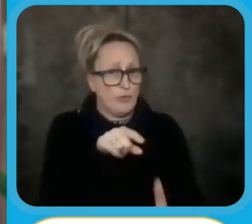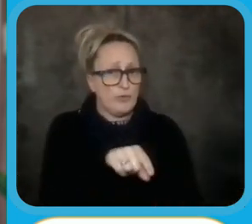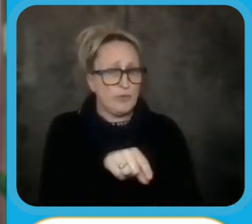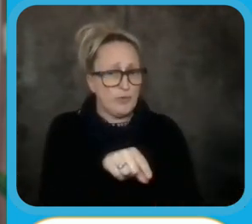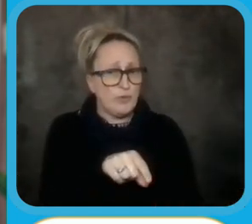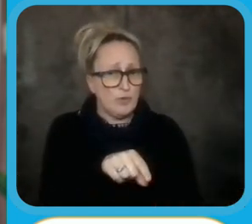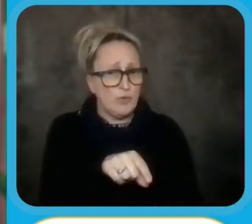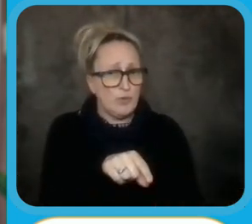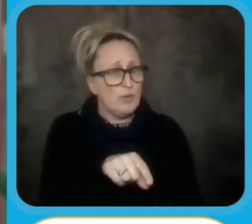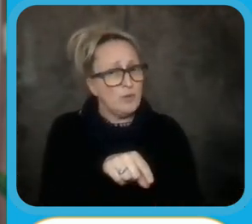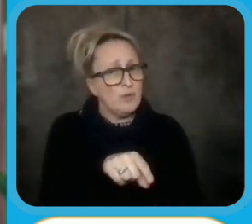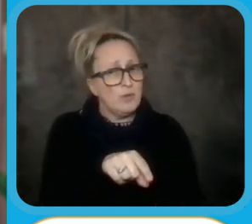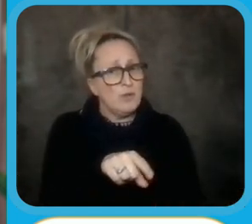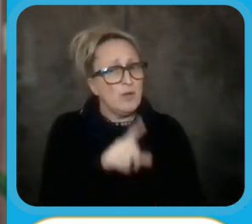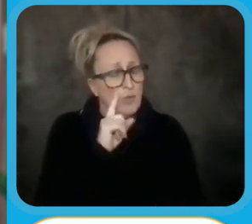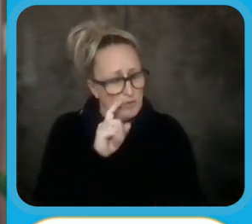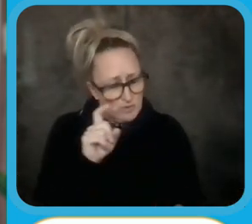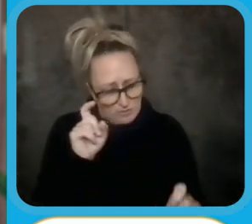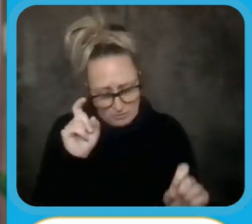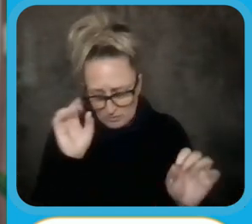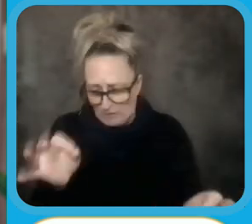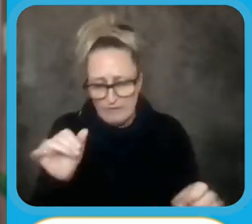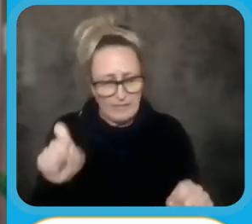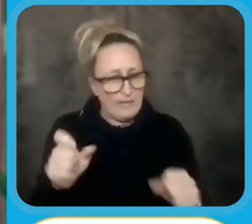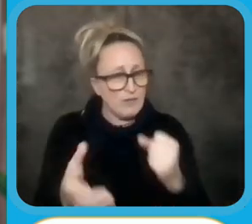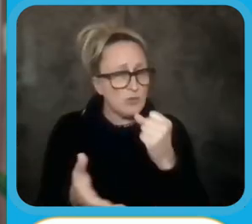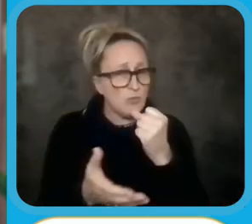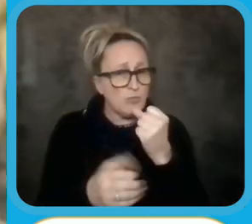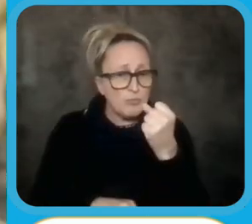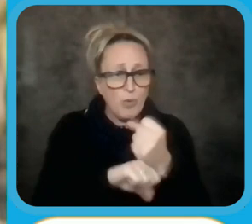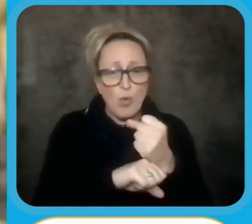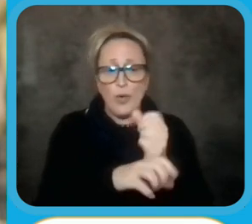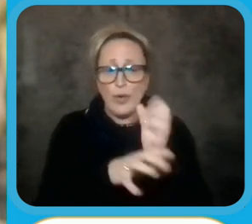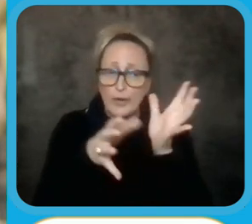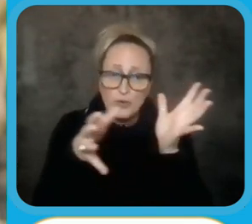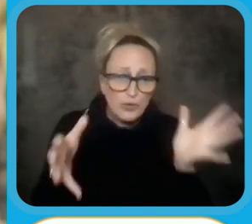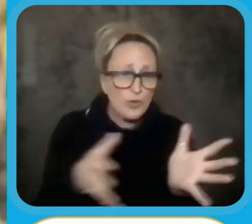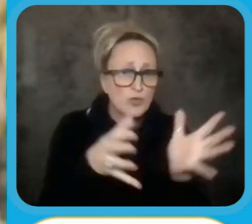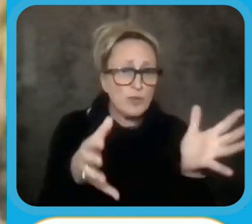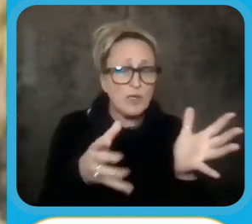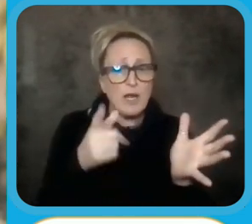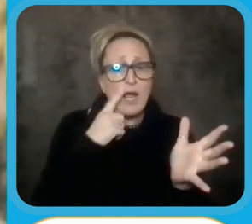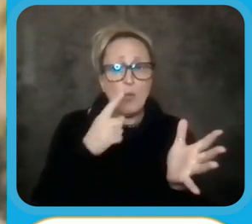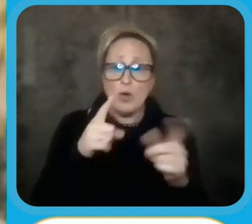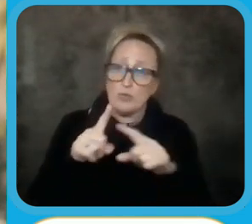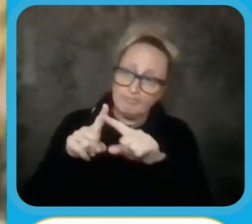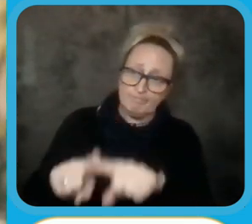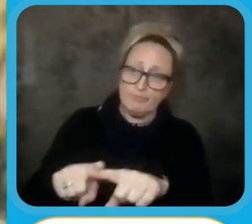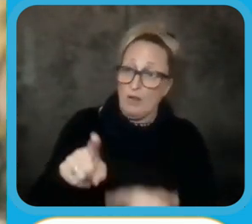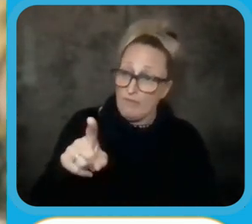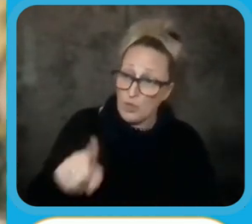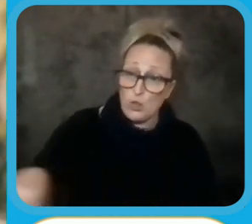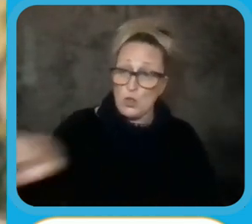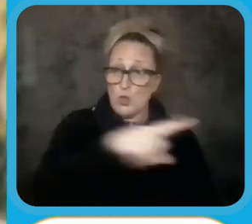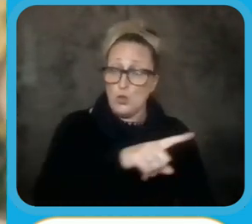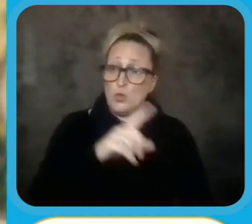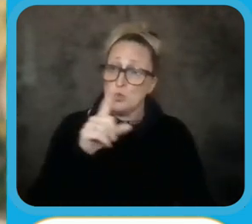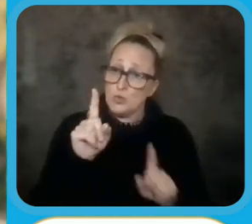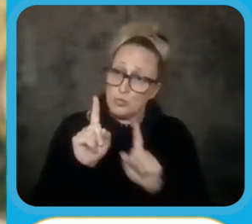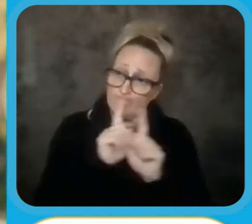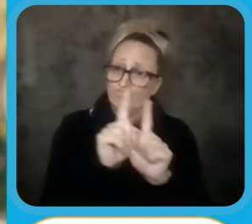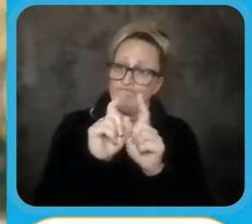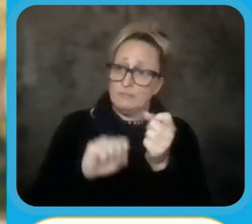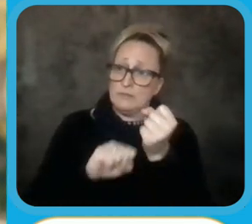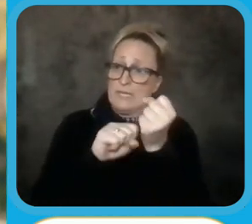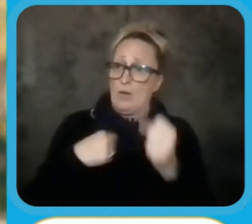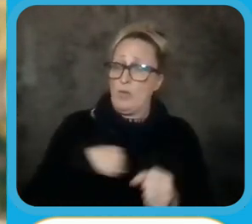we definitely need the support, we need the encouragement, and we're counting on all of you to stand with us